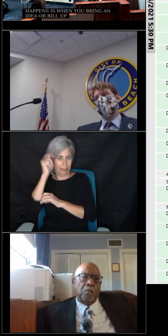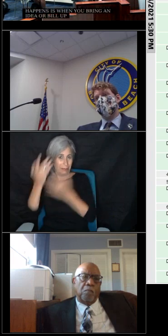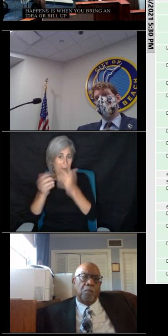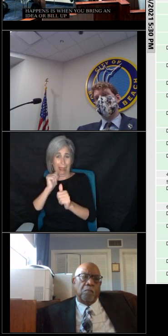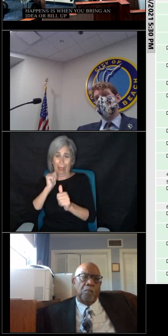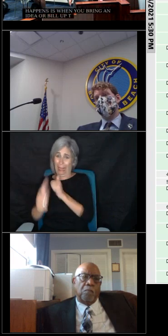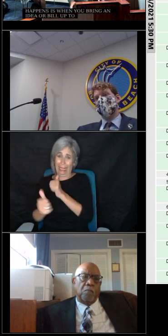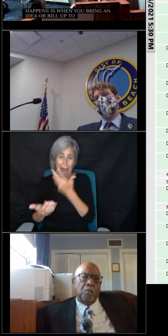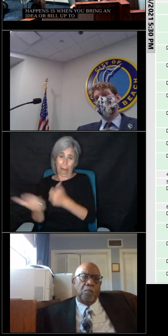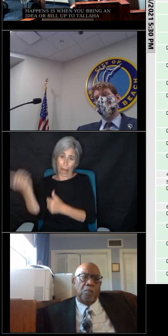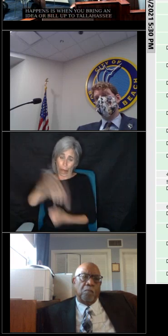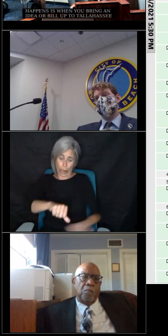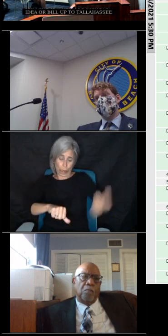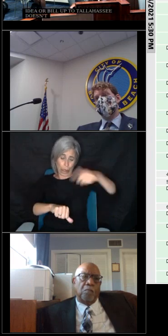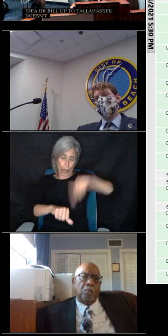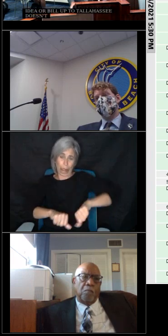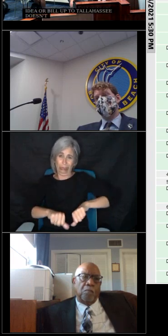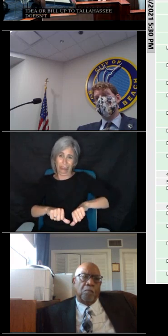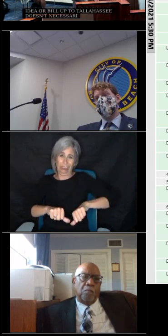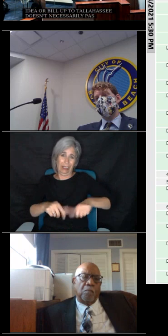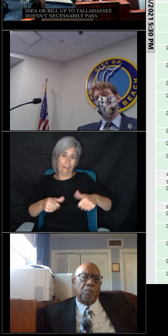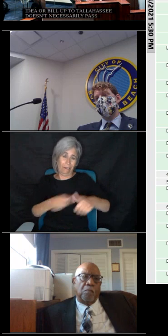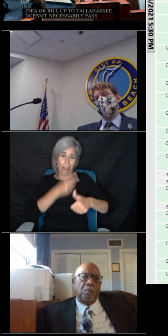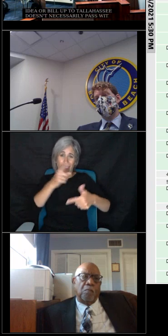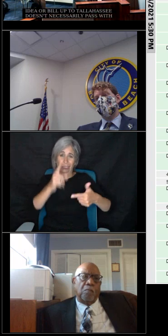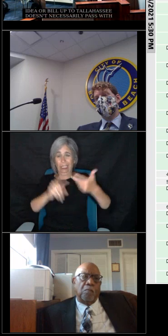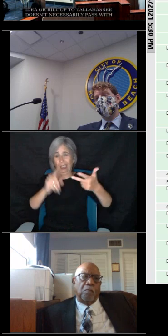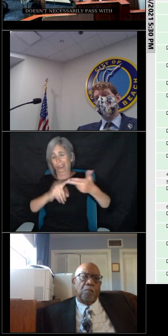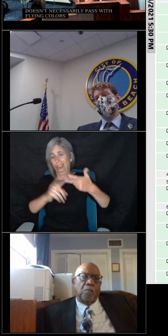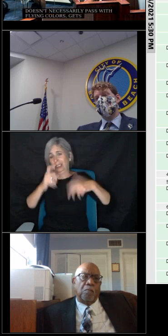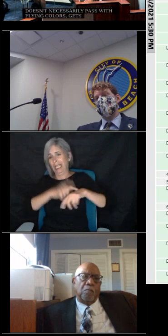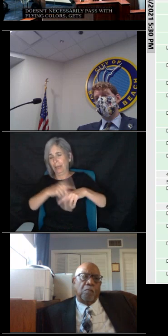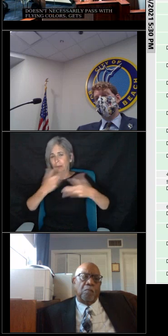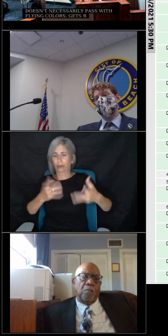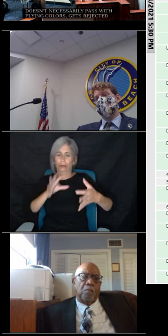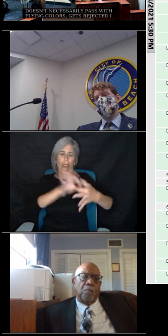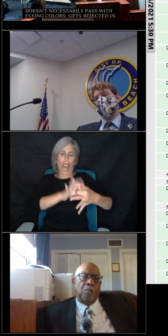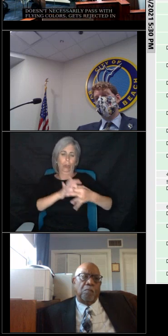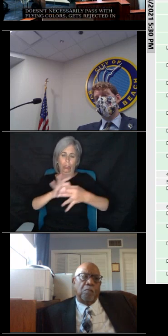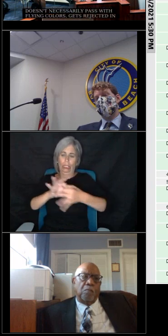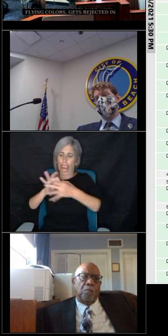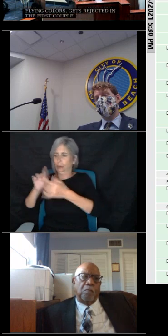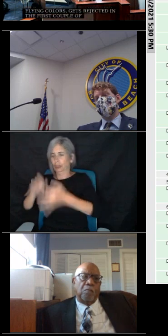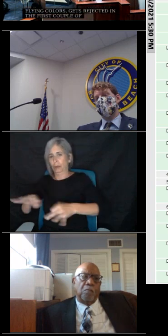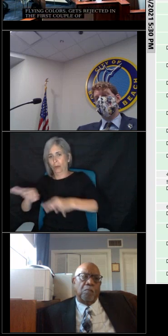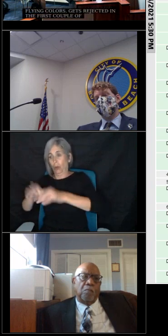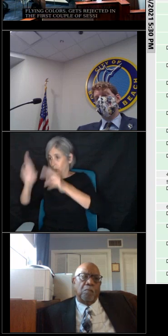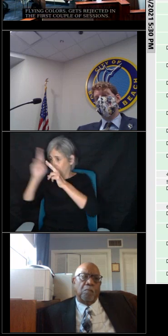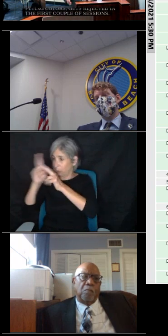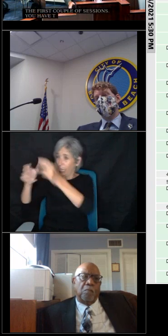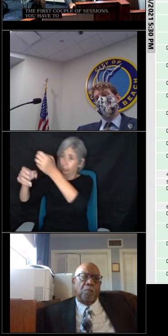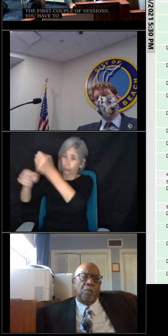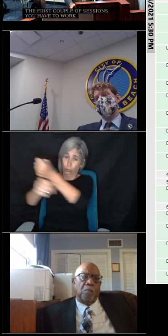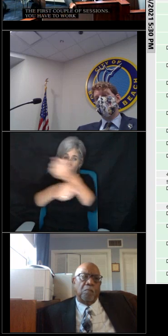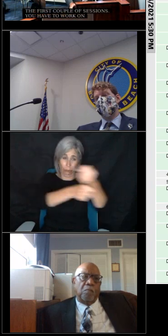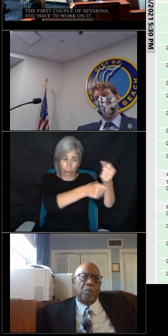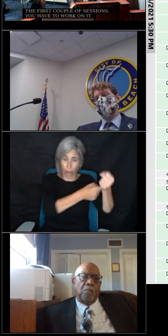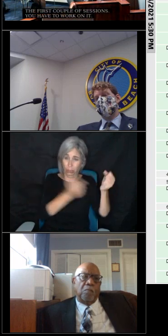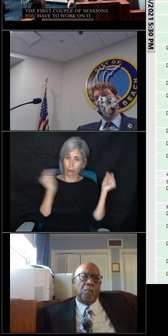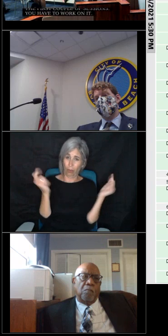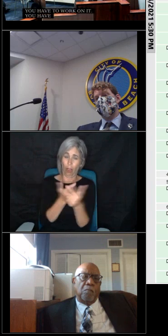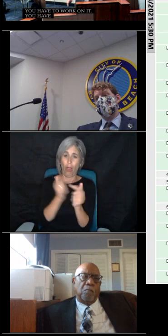rejected in the first couple of sessions. You have to work on it. You have to build relationships. You have to build respect and trust amongst your colleagues across